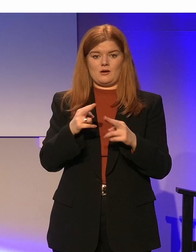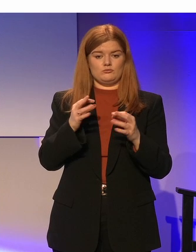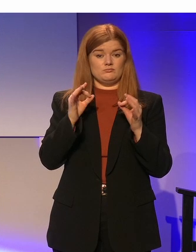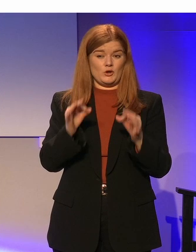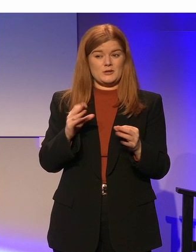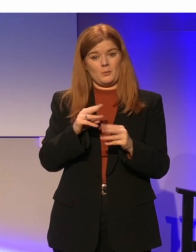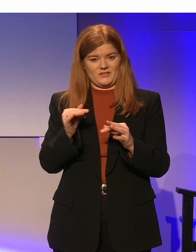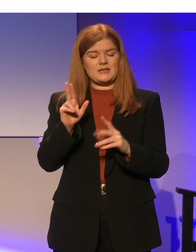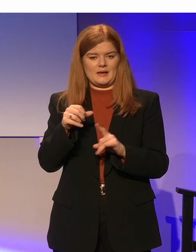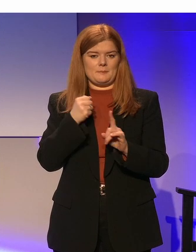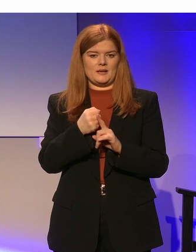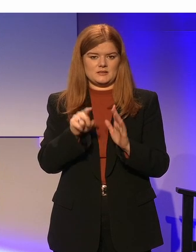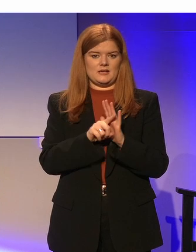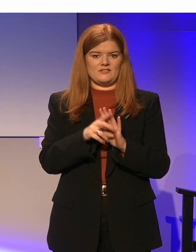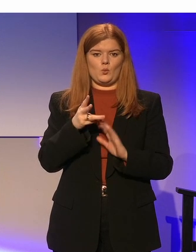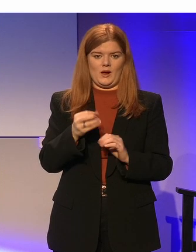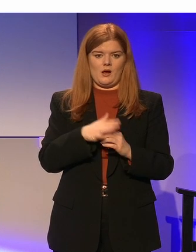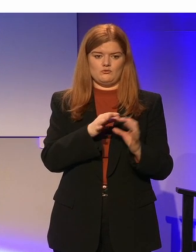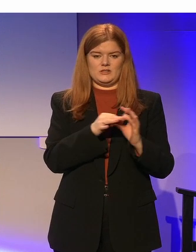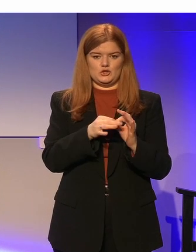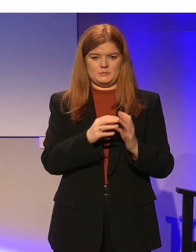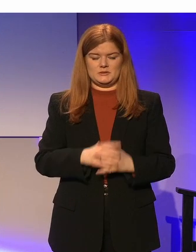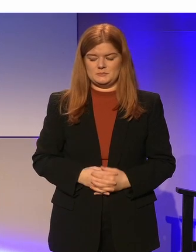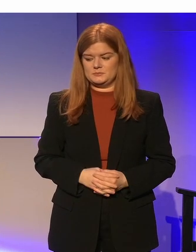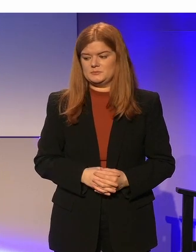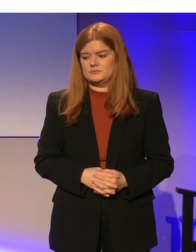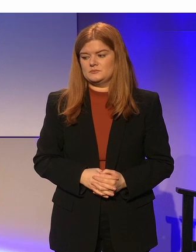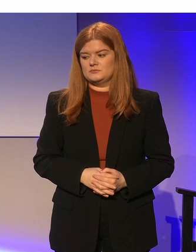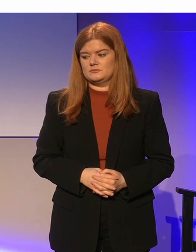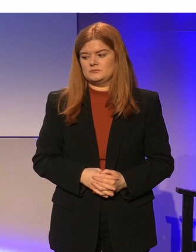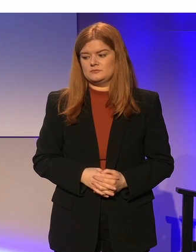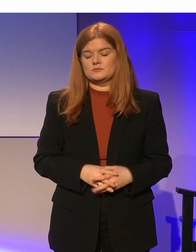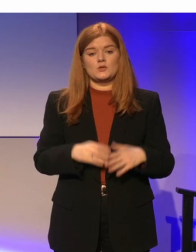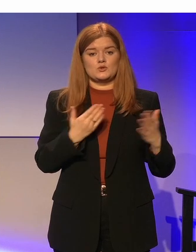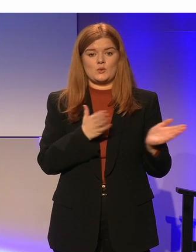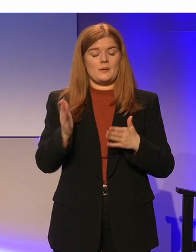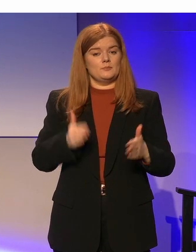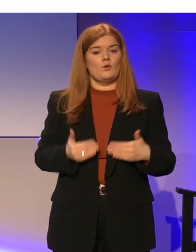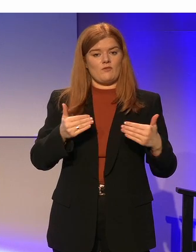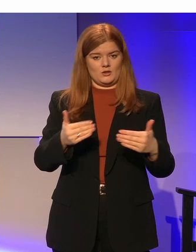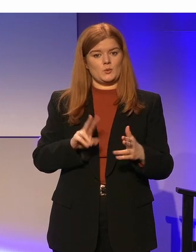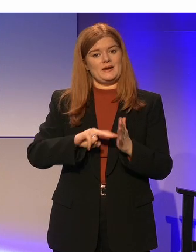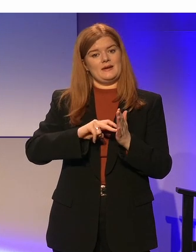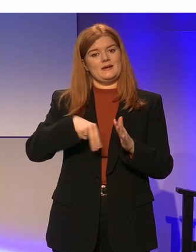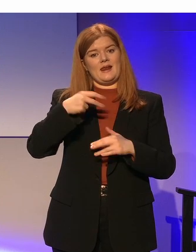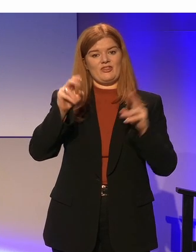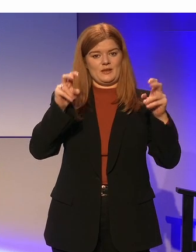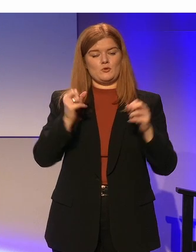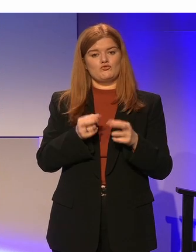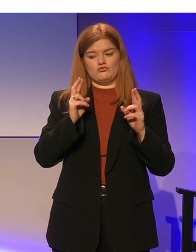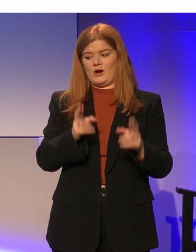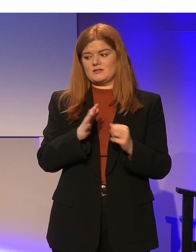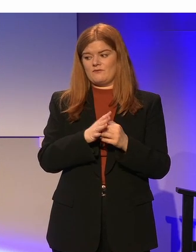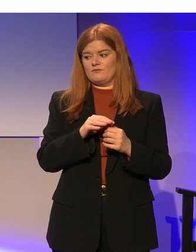optimal, it can impact negatively on relationships. So to move on to our next theme, the right